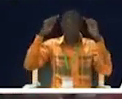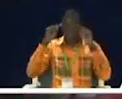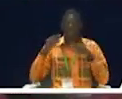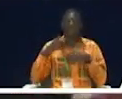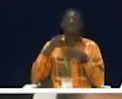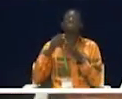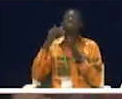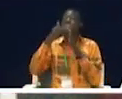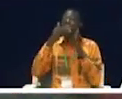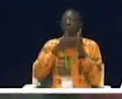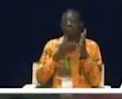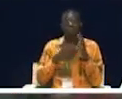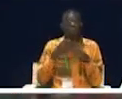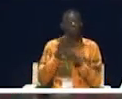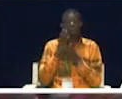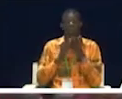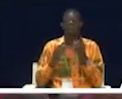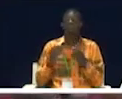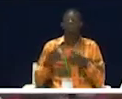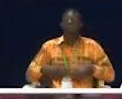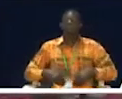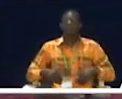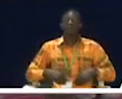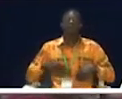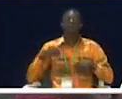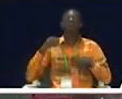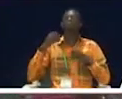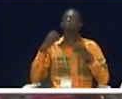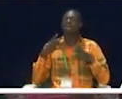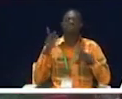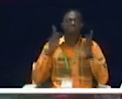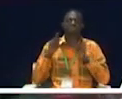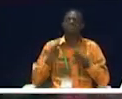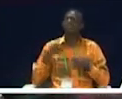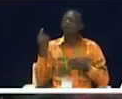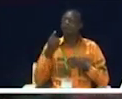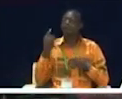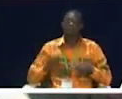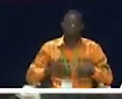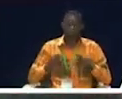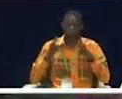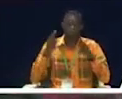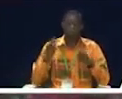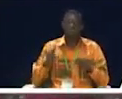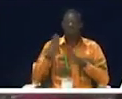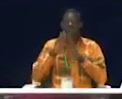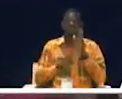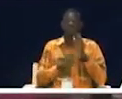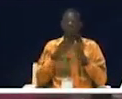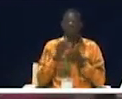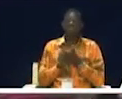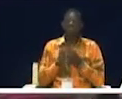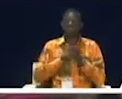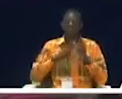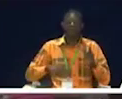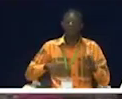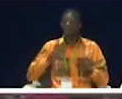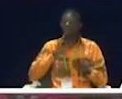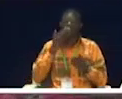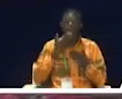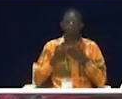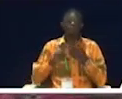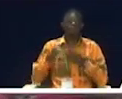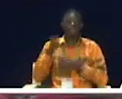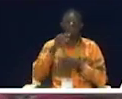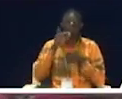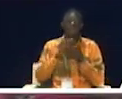made so many young people always in a hurry. Hello? The Bible says, the Lord is good to them